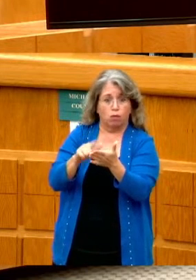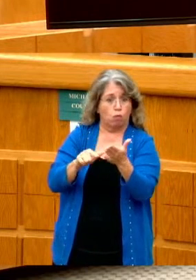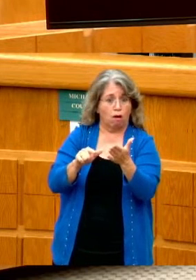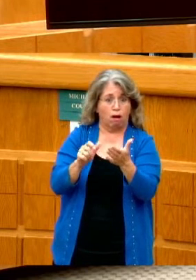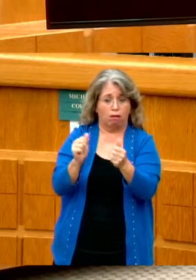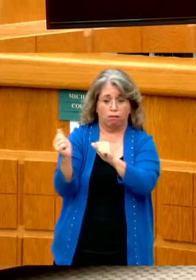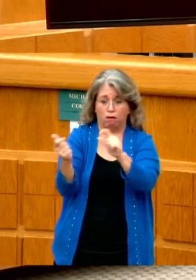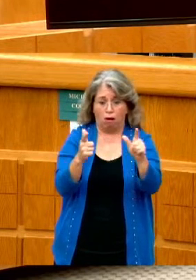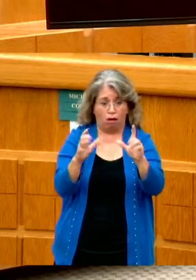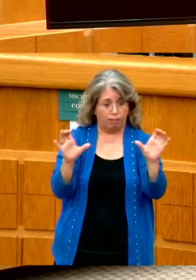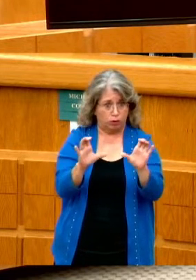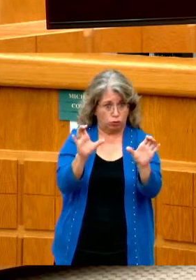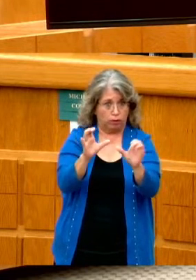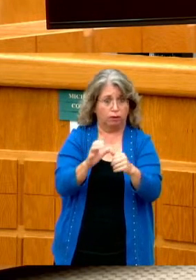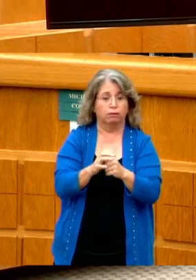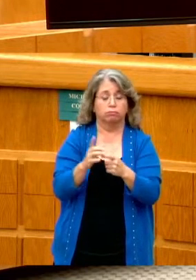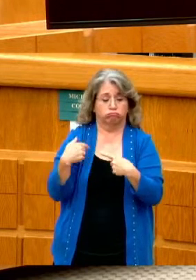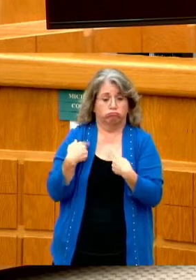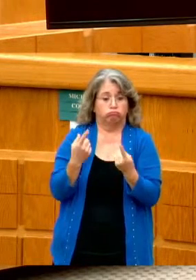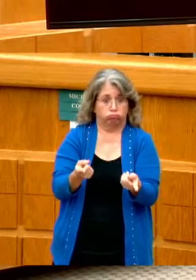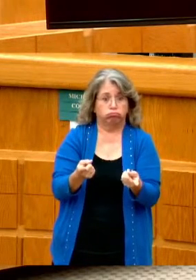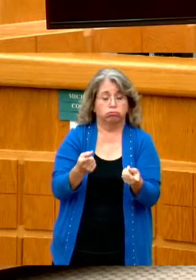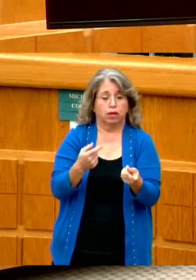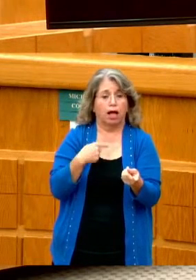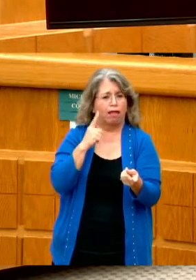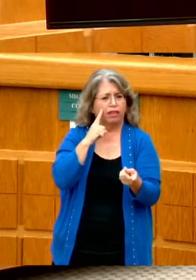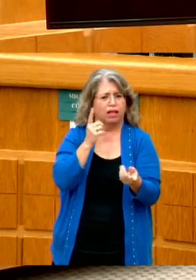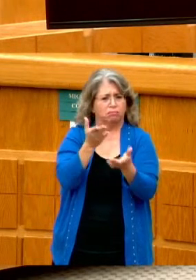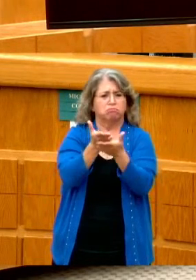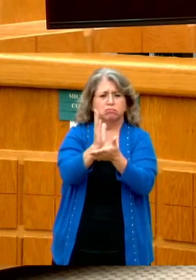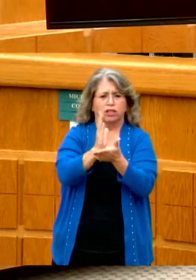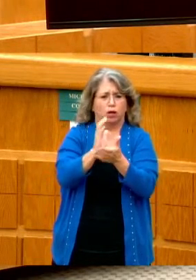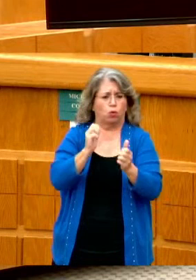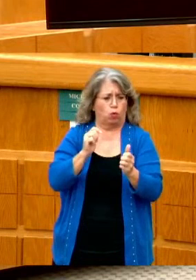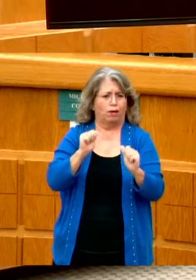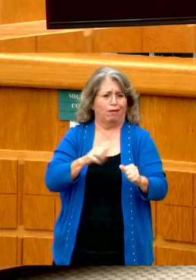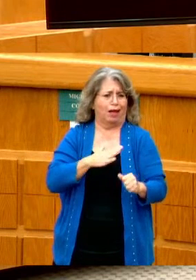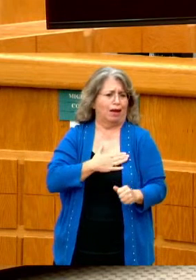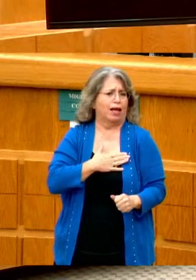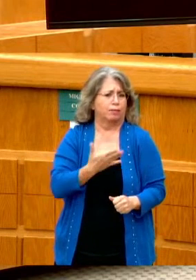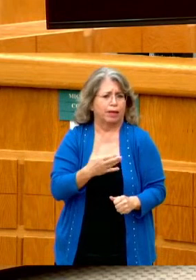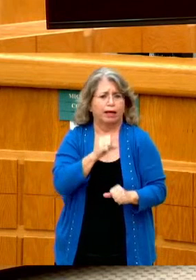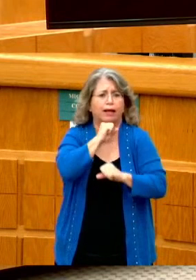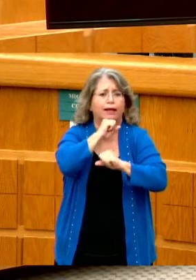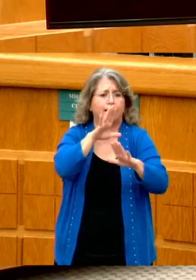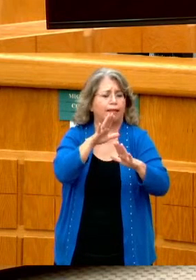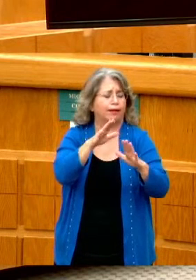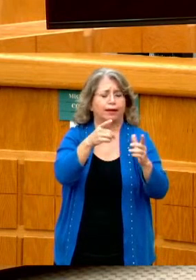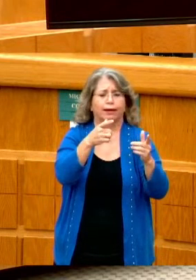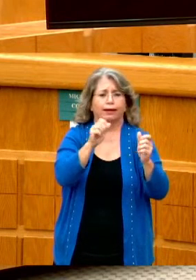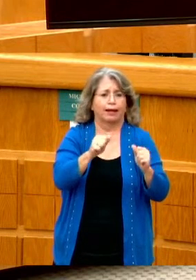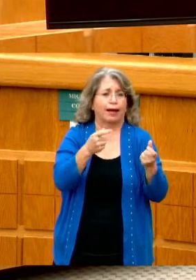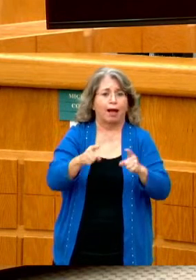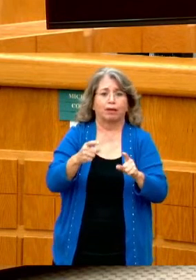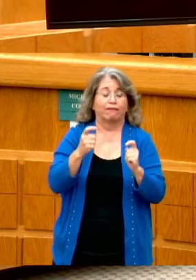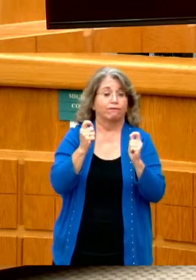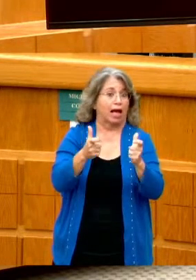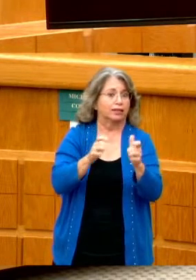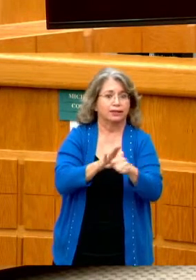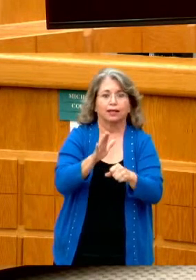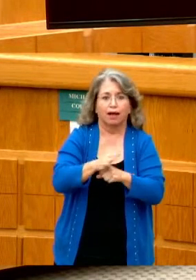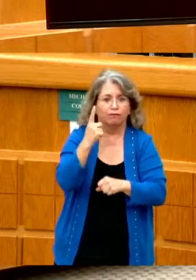we are doing, I think it's okay to admit it. Nothing can happen fast enough for me when it